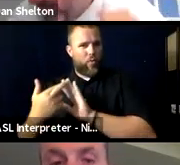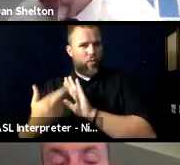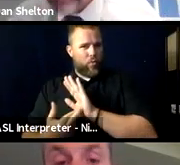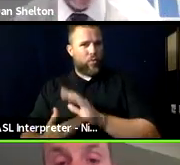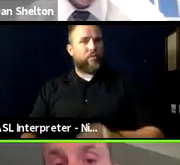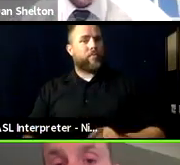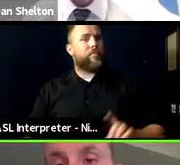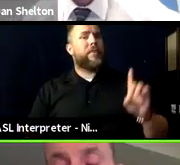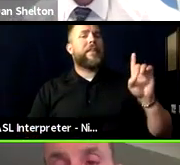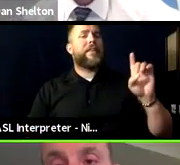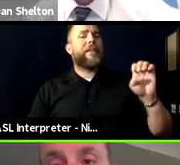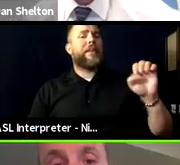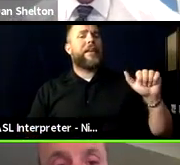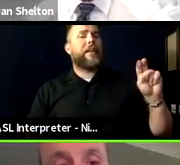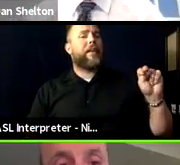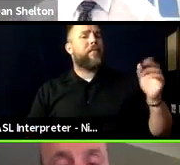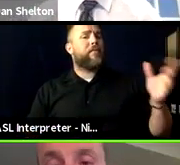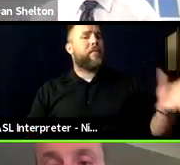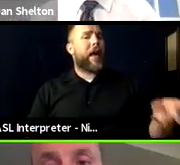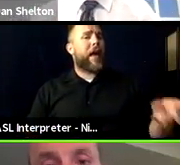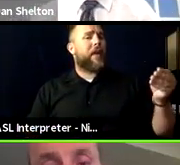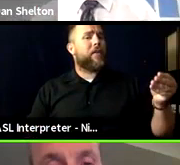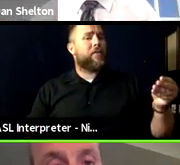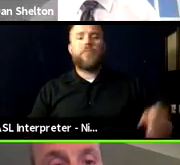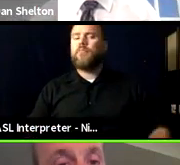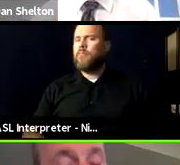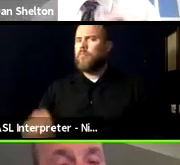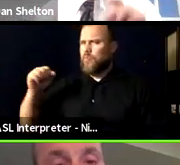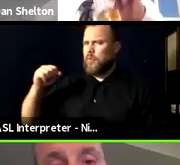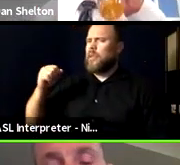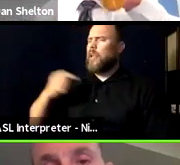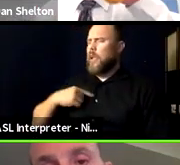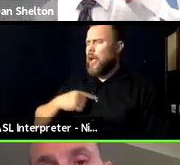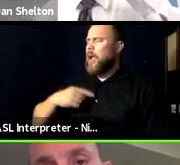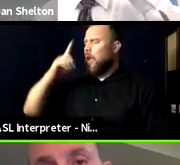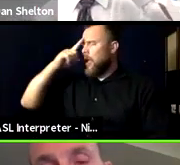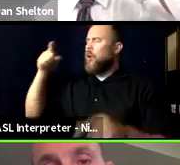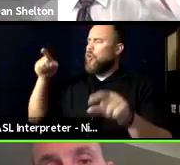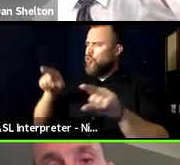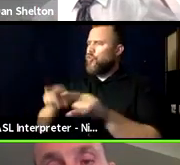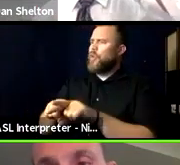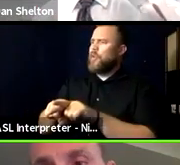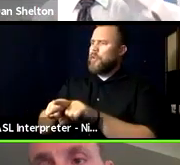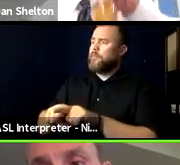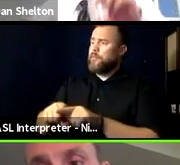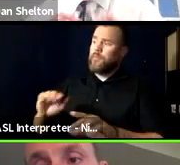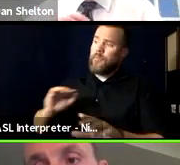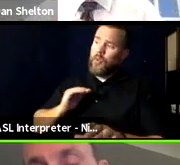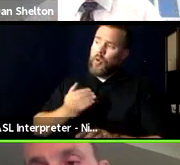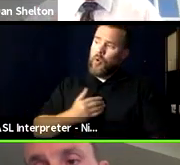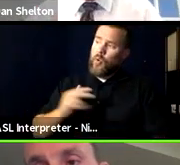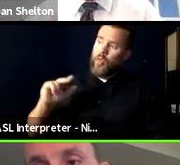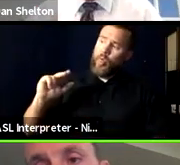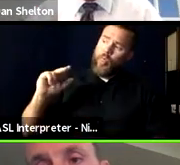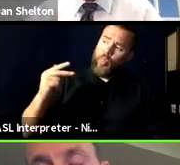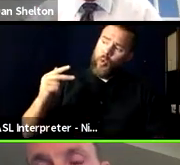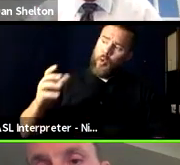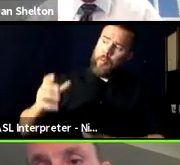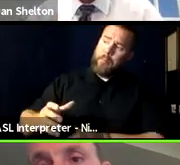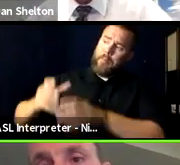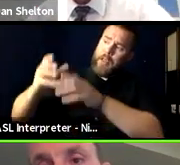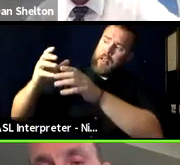to add? Yeah, I was just going to add to that, Dr. Shelton. I completely agree. And that goes back to our third pillar is educating